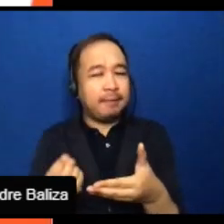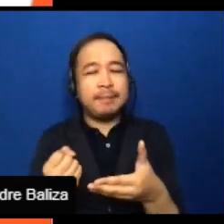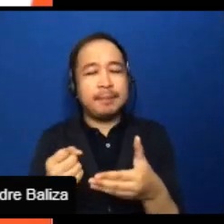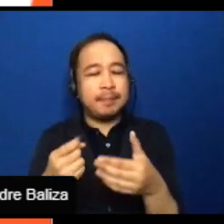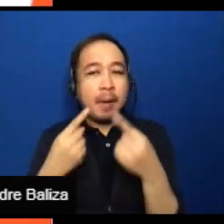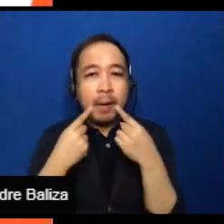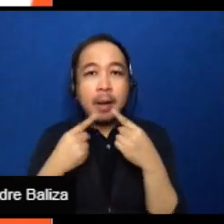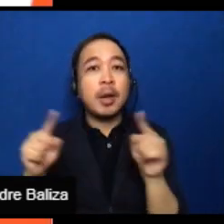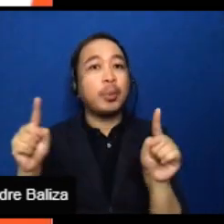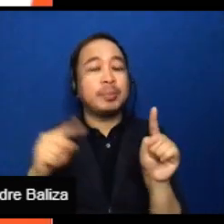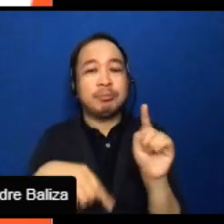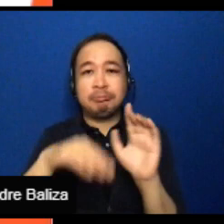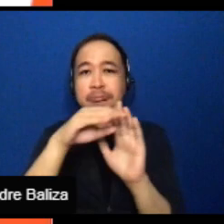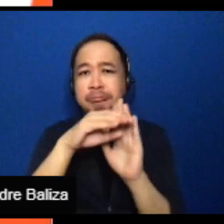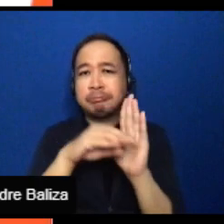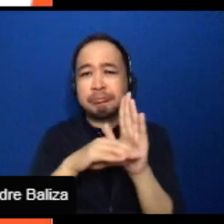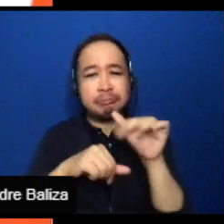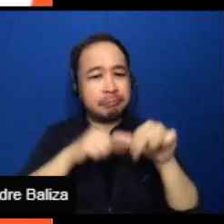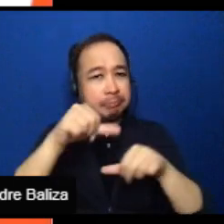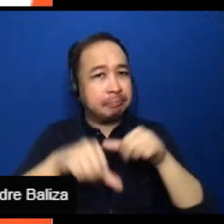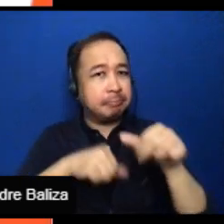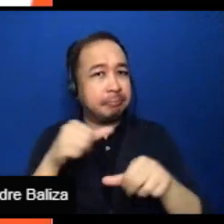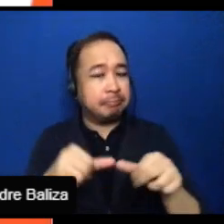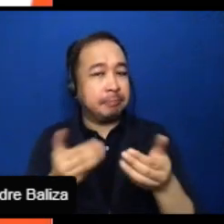Mr. Tata, you have the floor now.